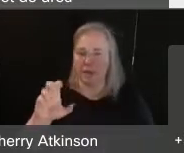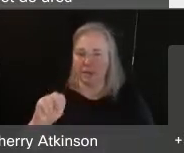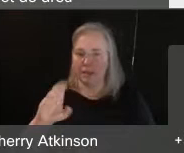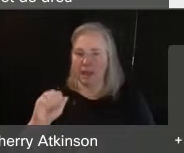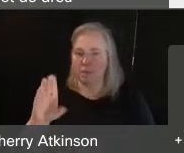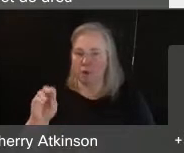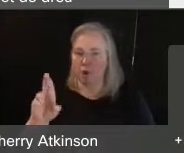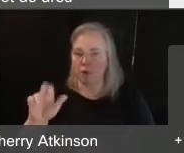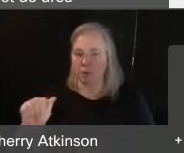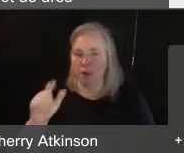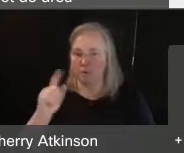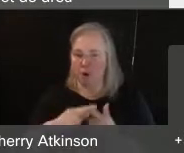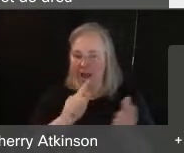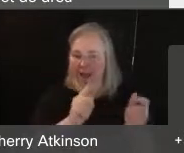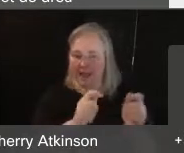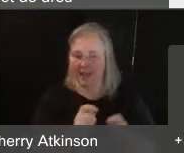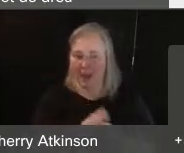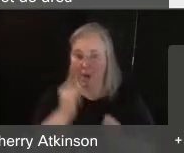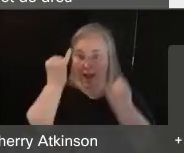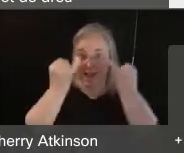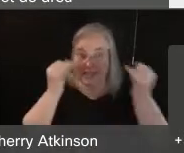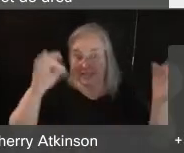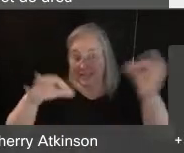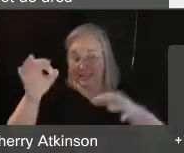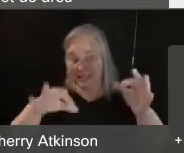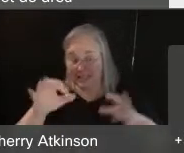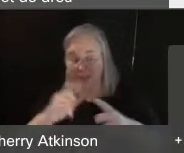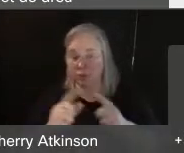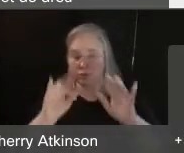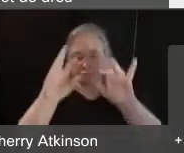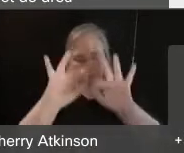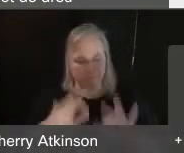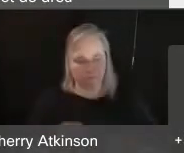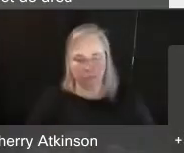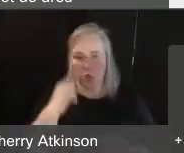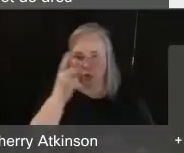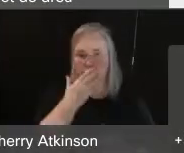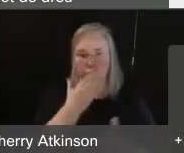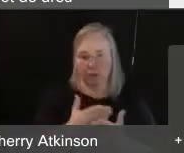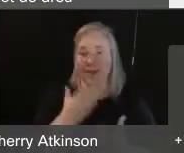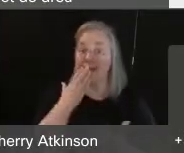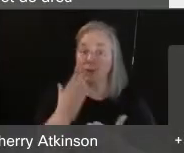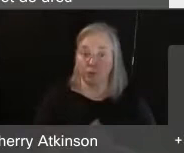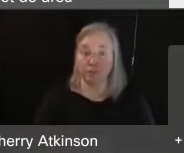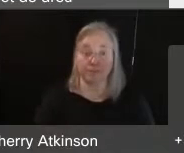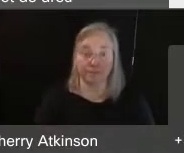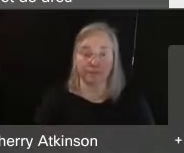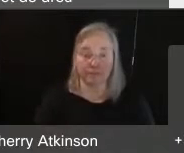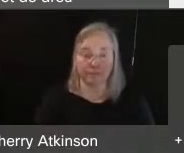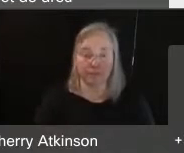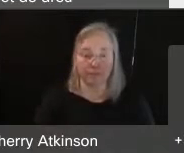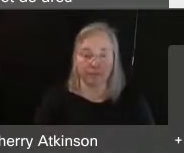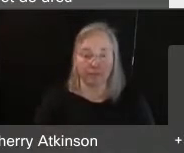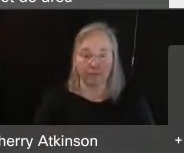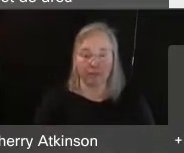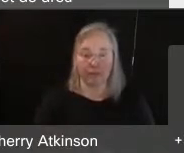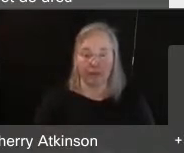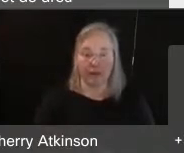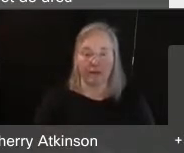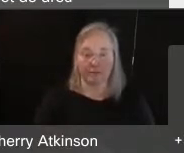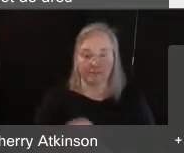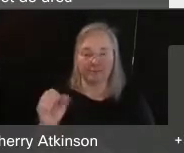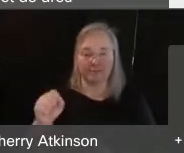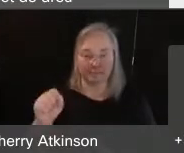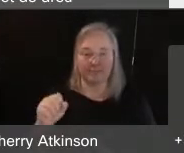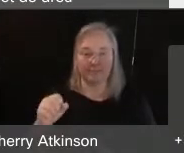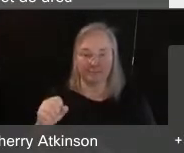our ideas into something that looks good. So thank you. They were very raw when we started, so